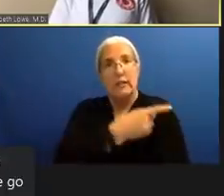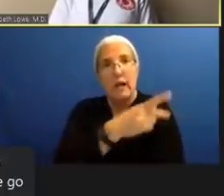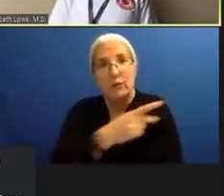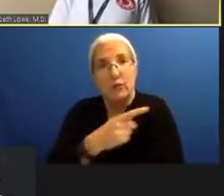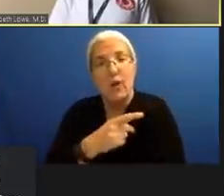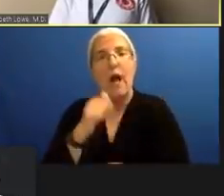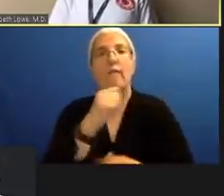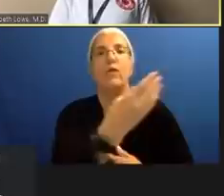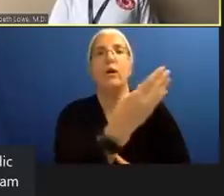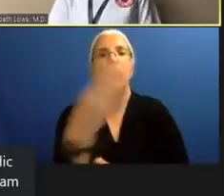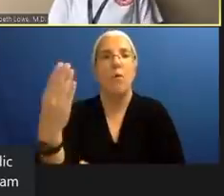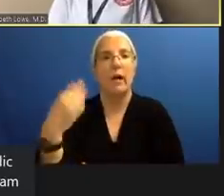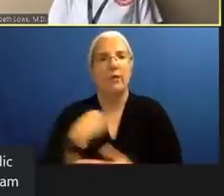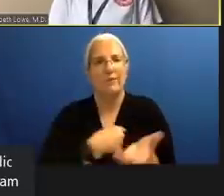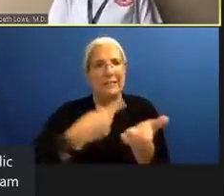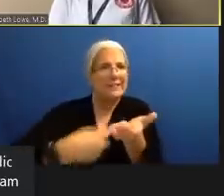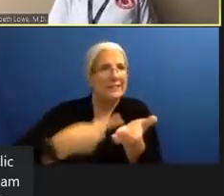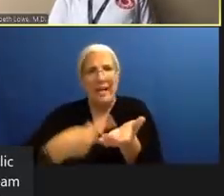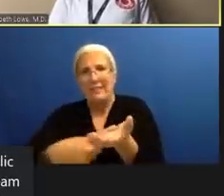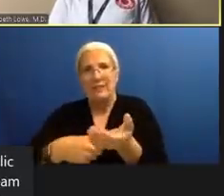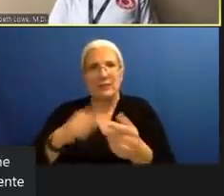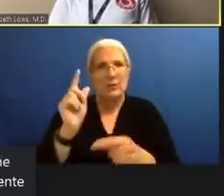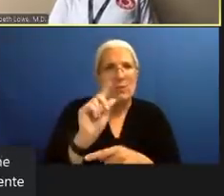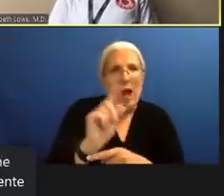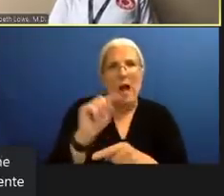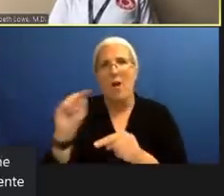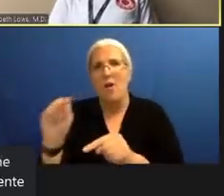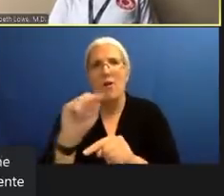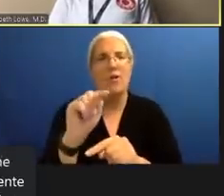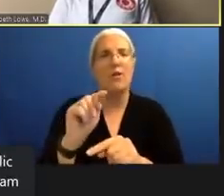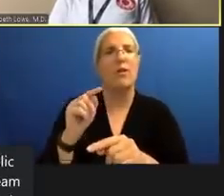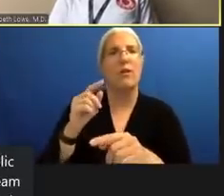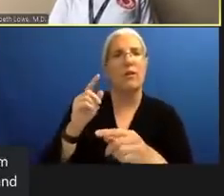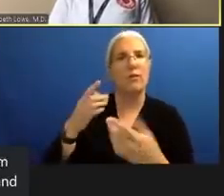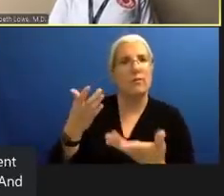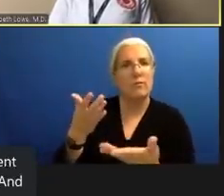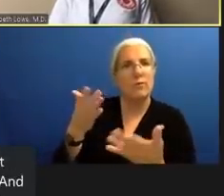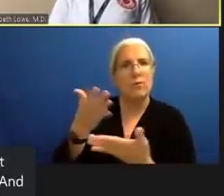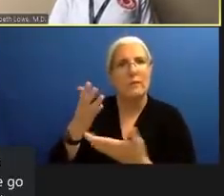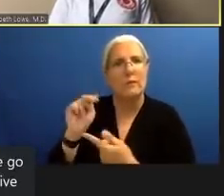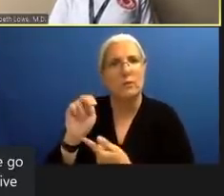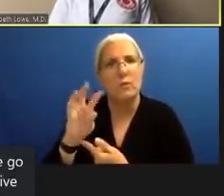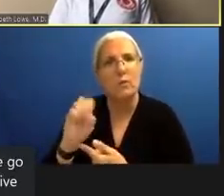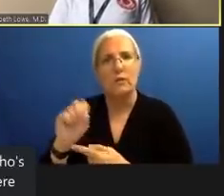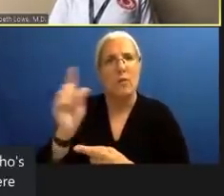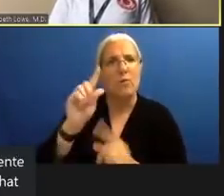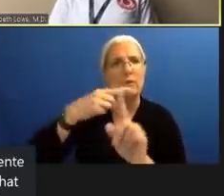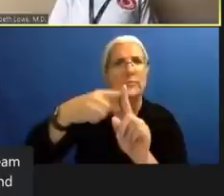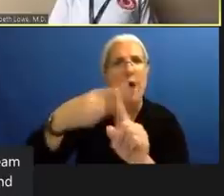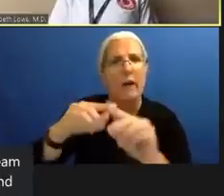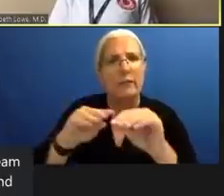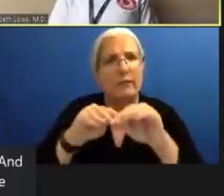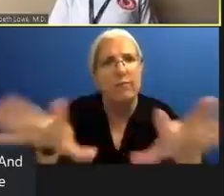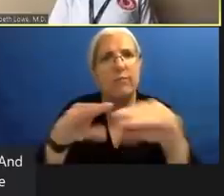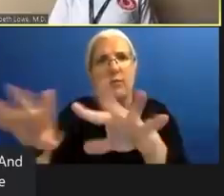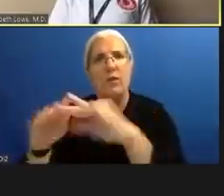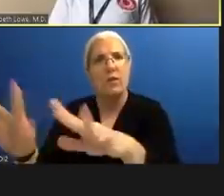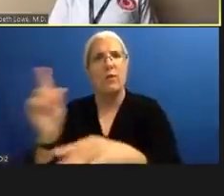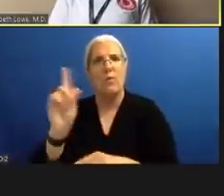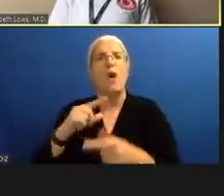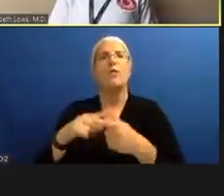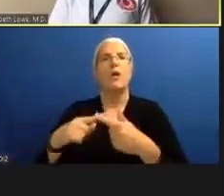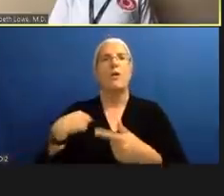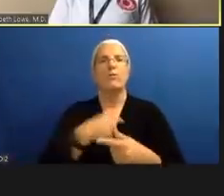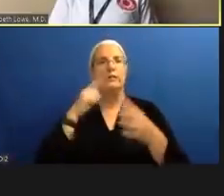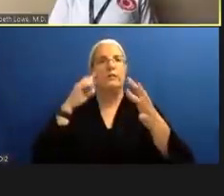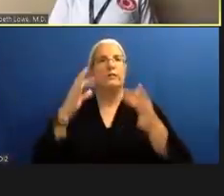what cases have turned positive or where we think there are outbreaks. And we determine our test plan. Usually we have that information